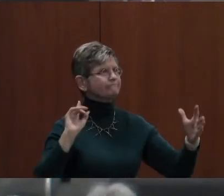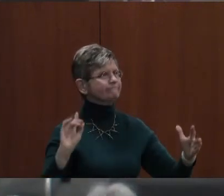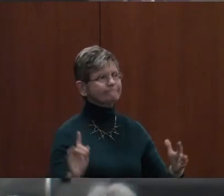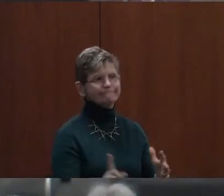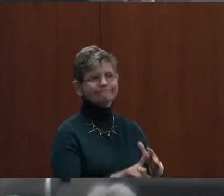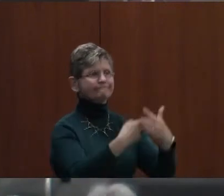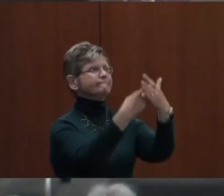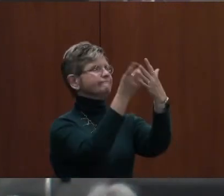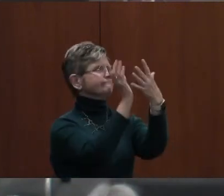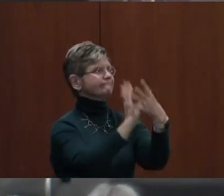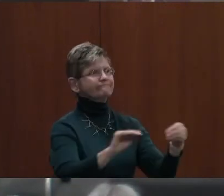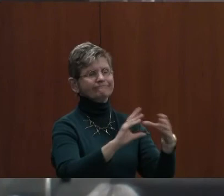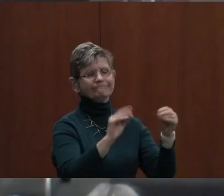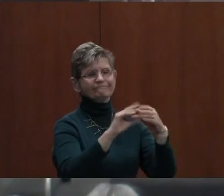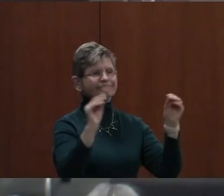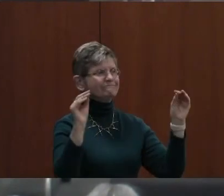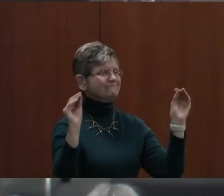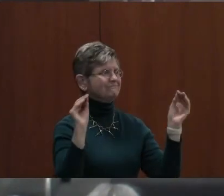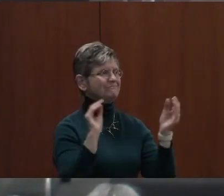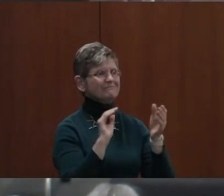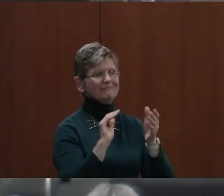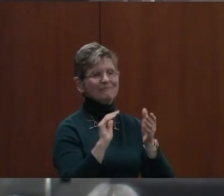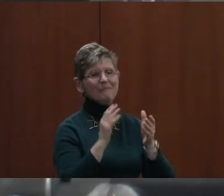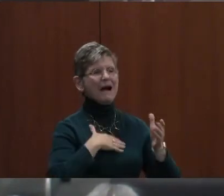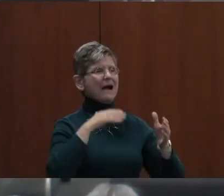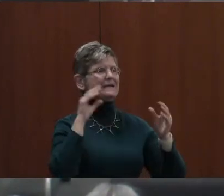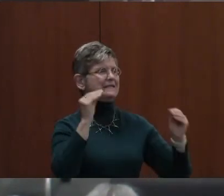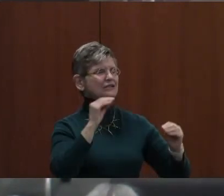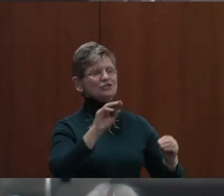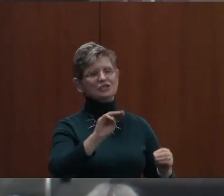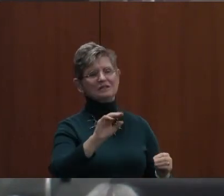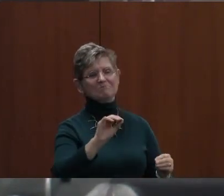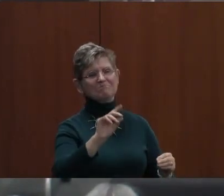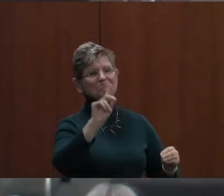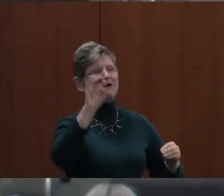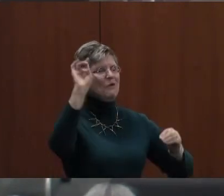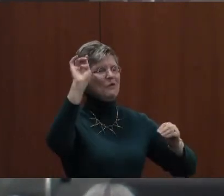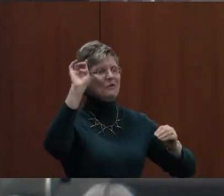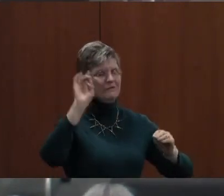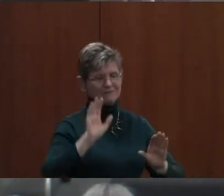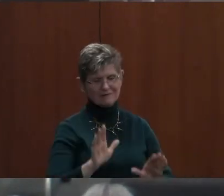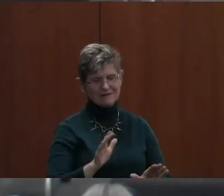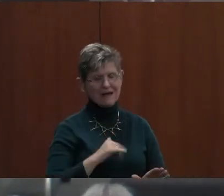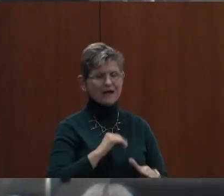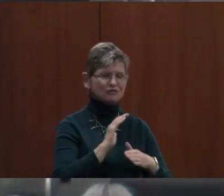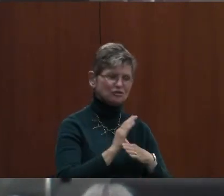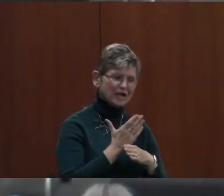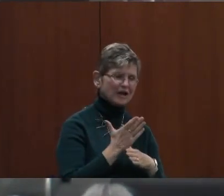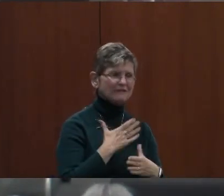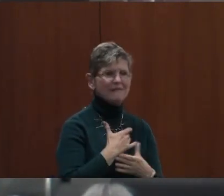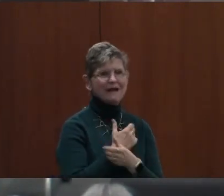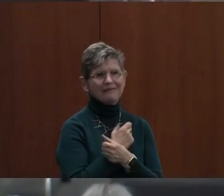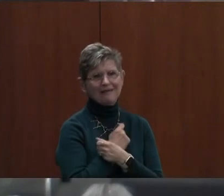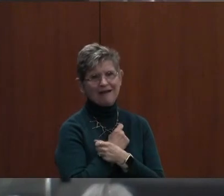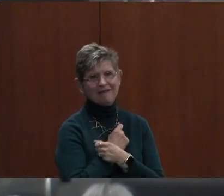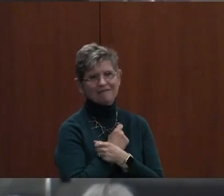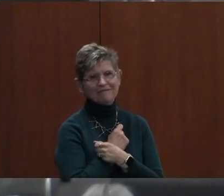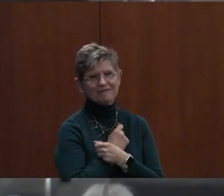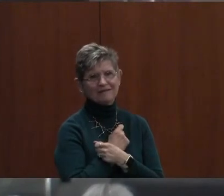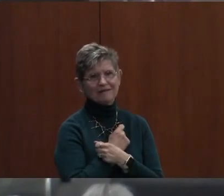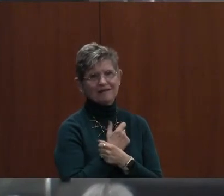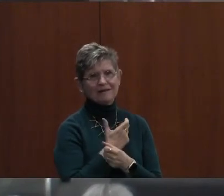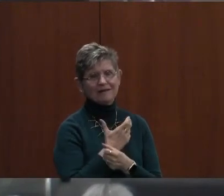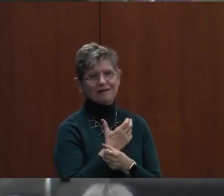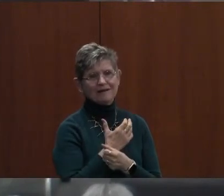teaching mode, and it was wonderful. I was able to share my love